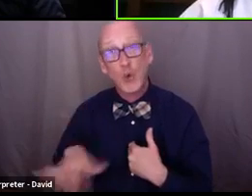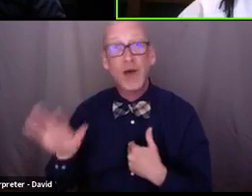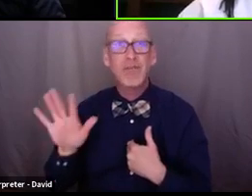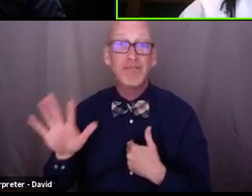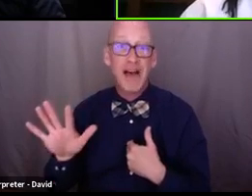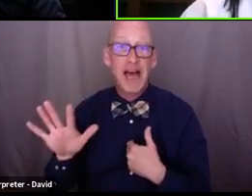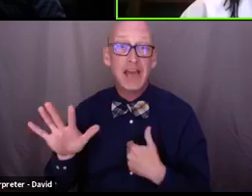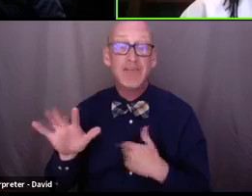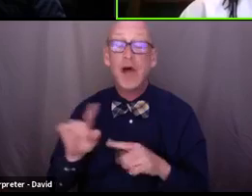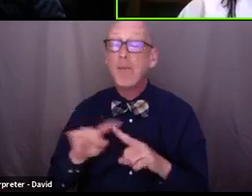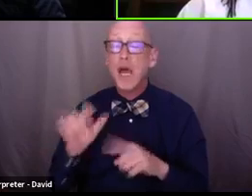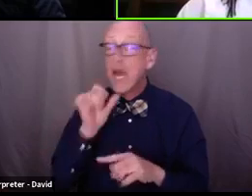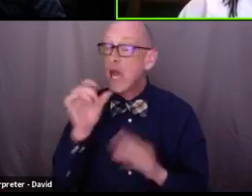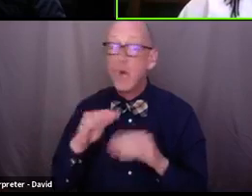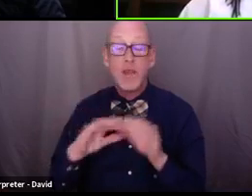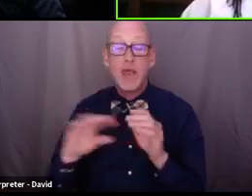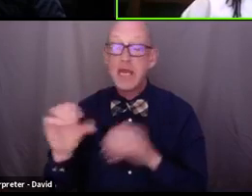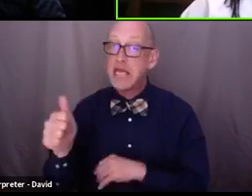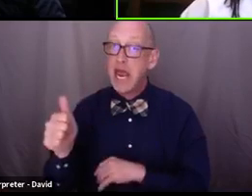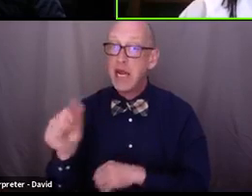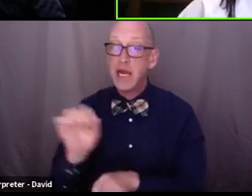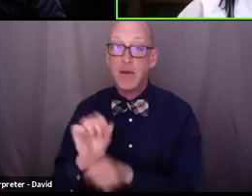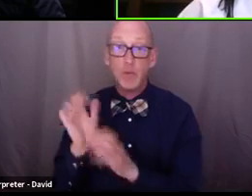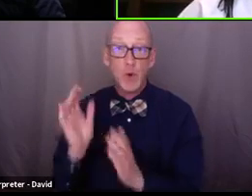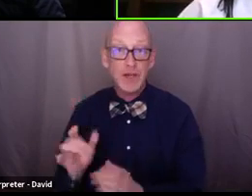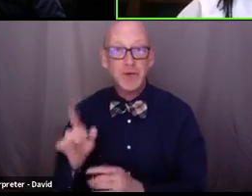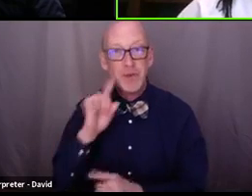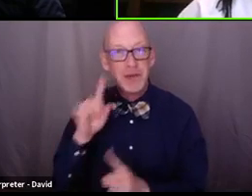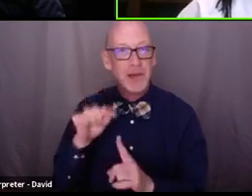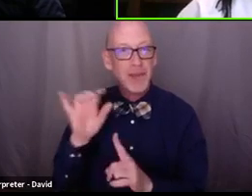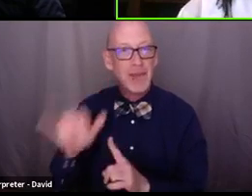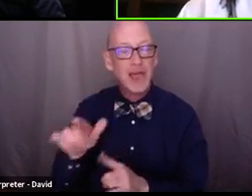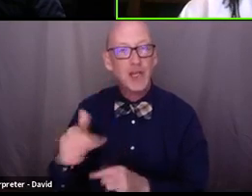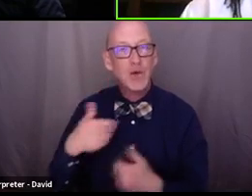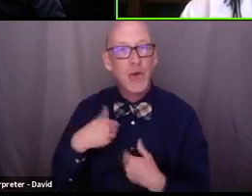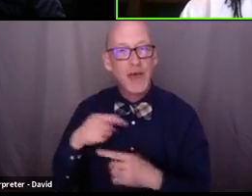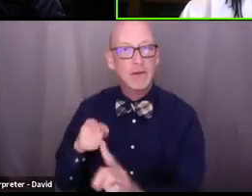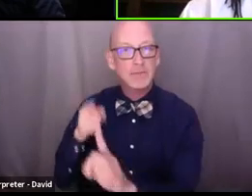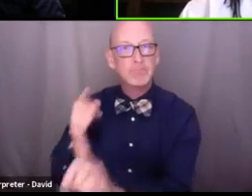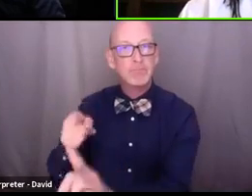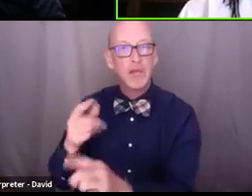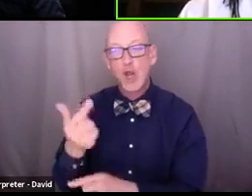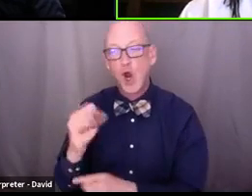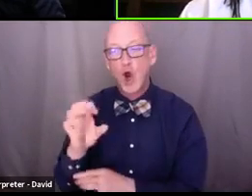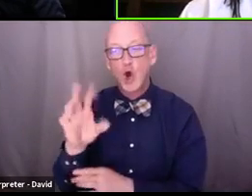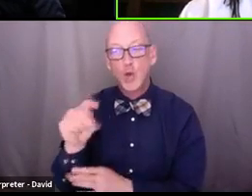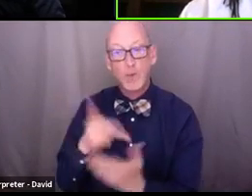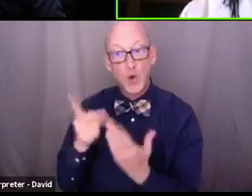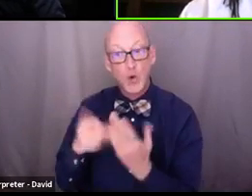than 10 employees. So when you think about that, when you have a targeted grant program like this,